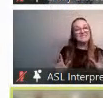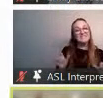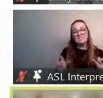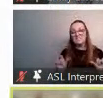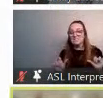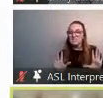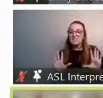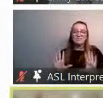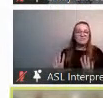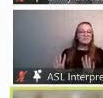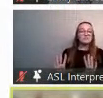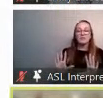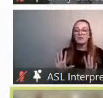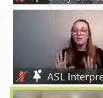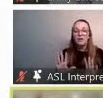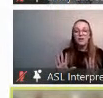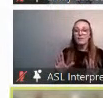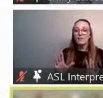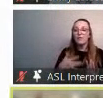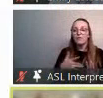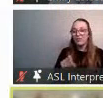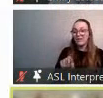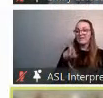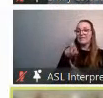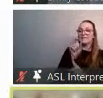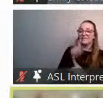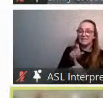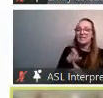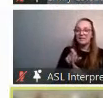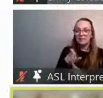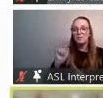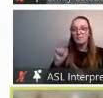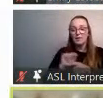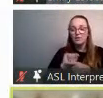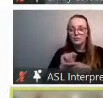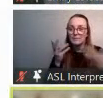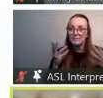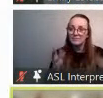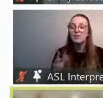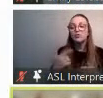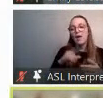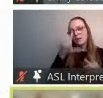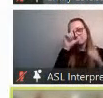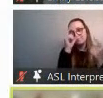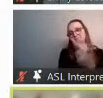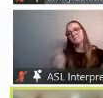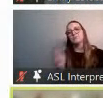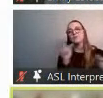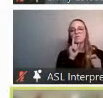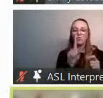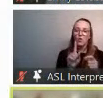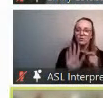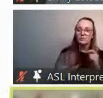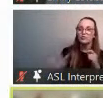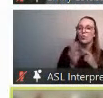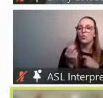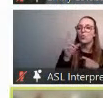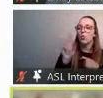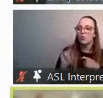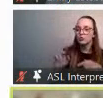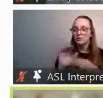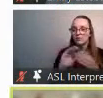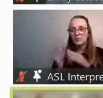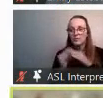so again, I'm leaving this up to every individual educator to come up with a solution on their own communities. But within